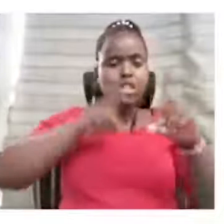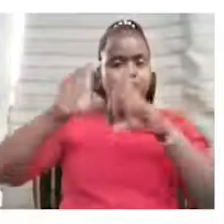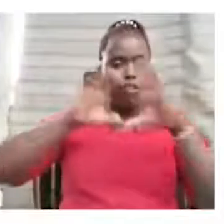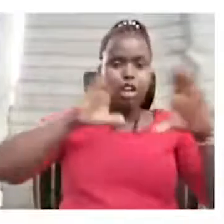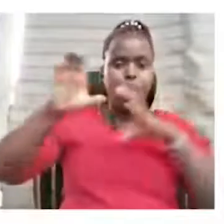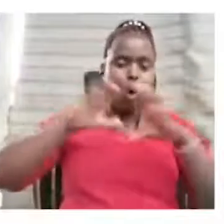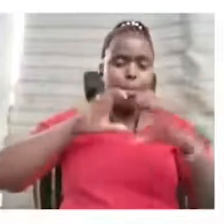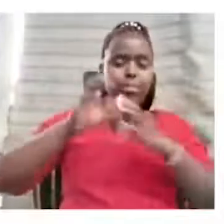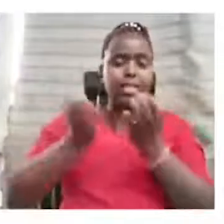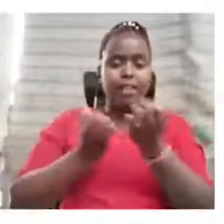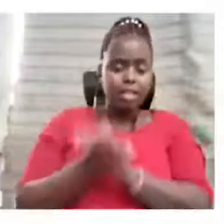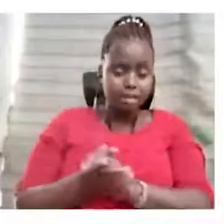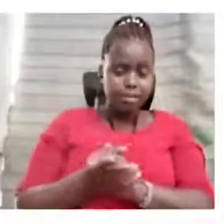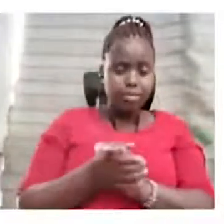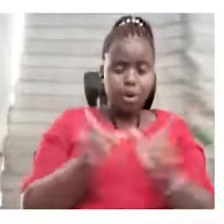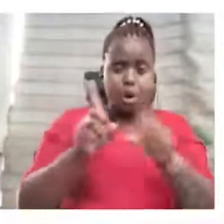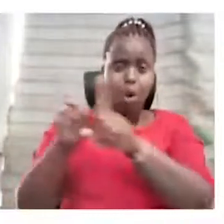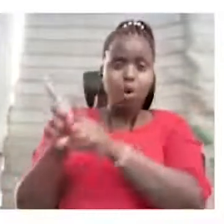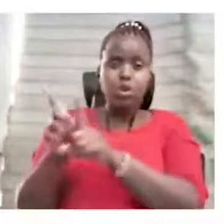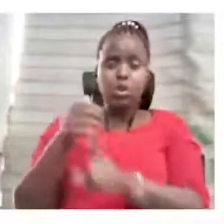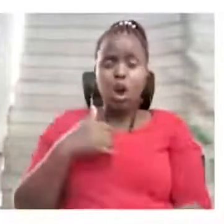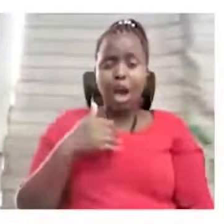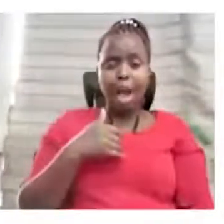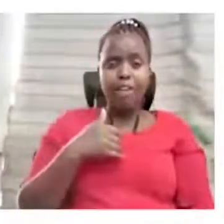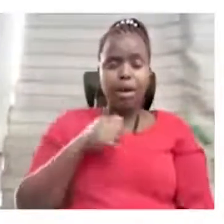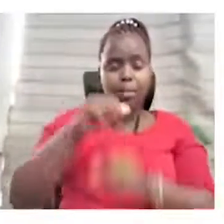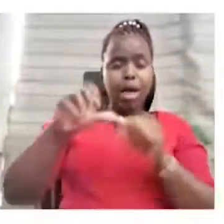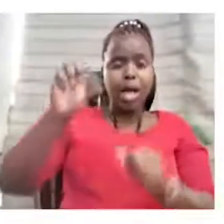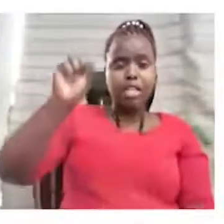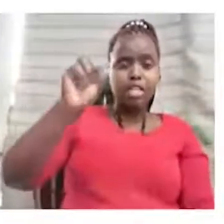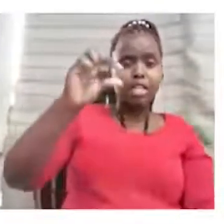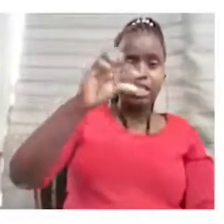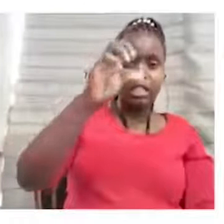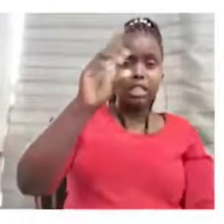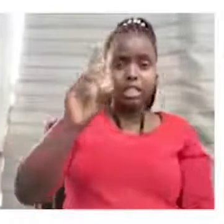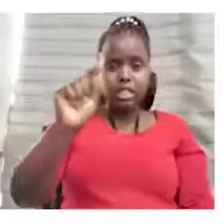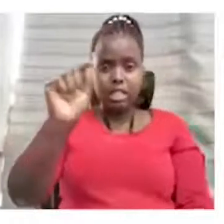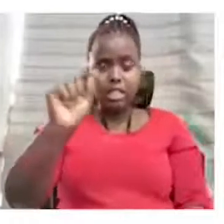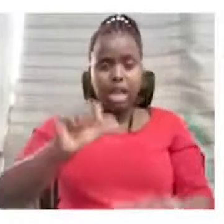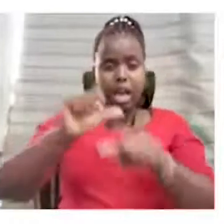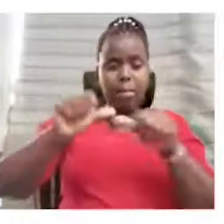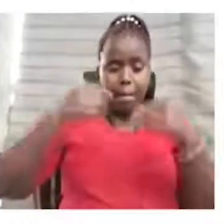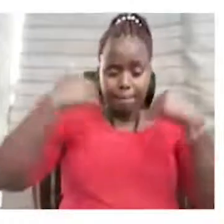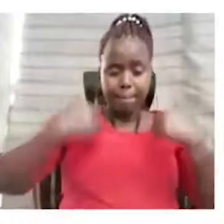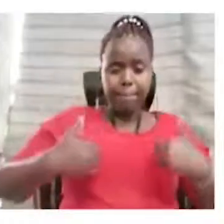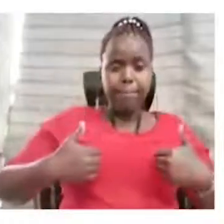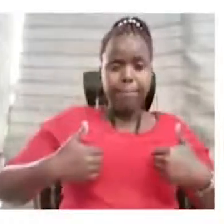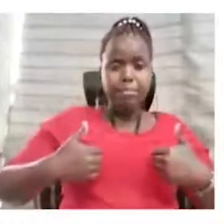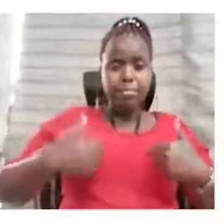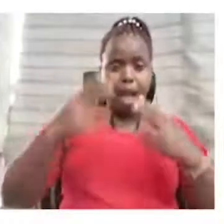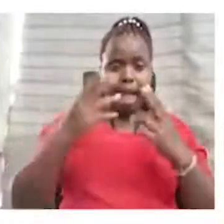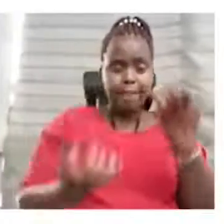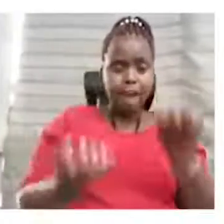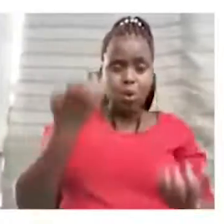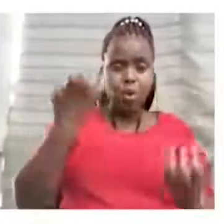We have tied all our initiatives to the SDG. I'm personally evaluated when I meet